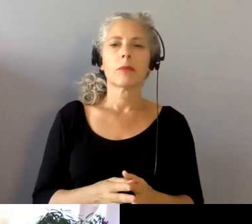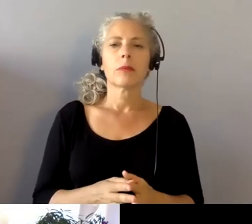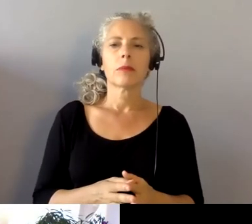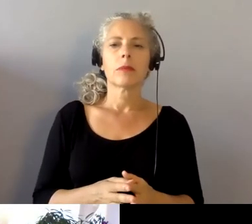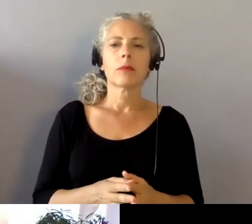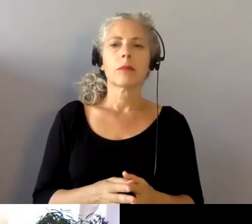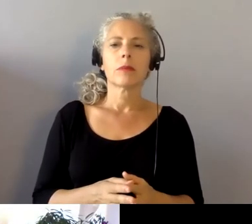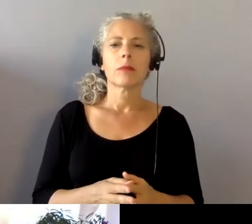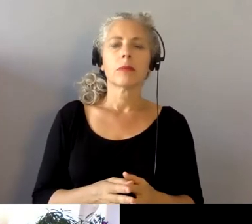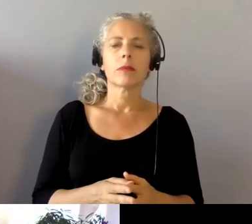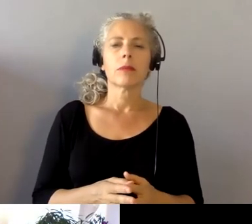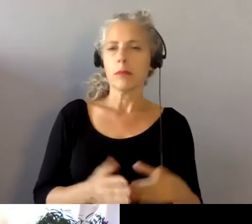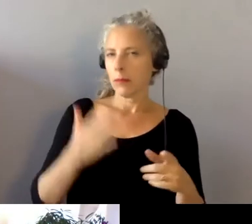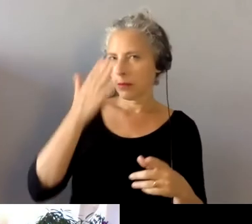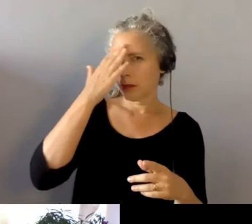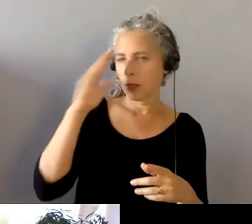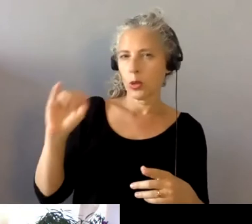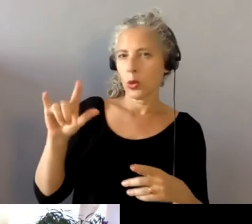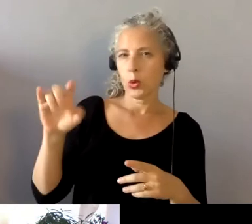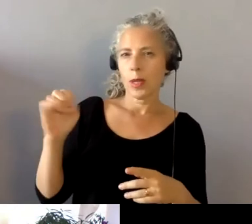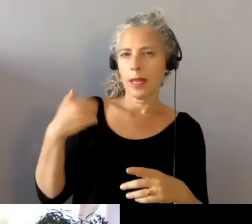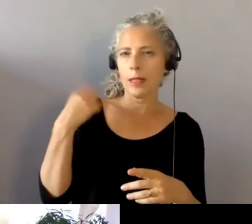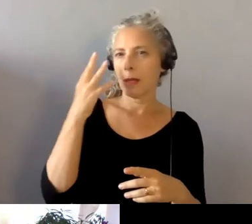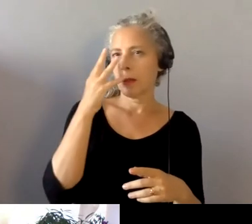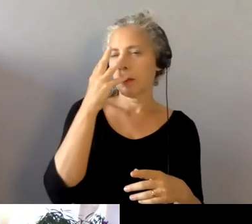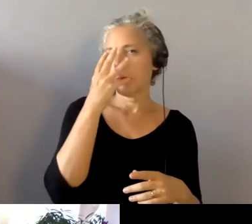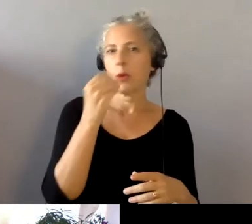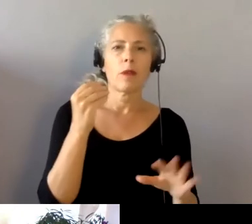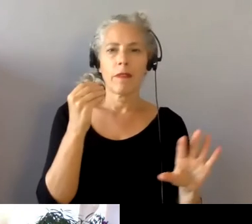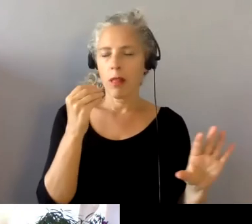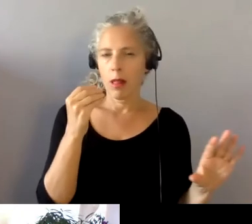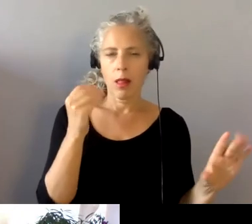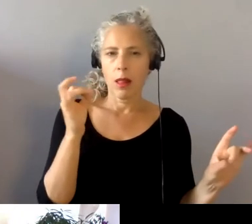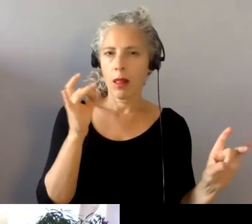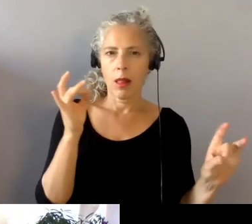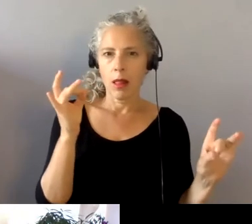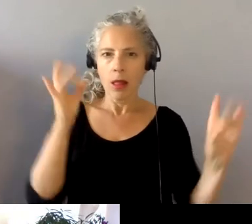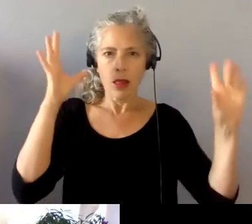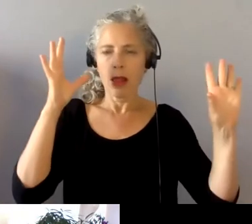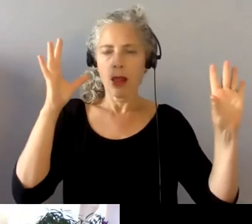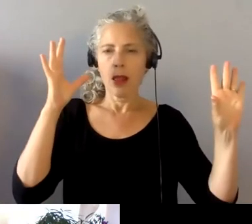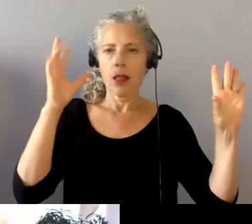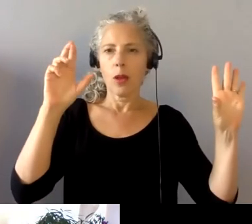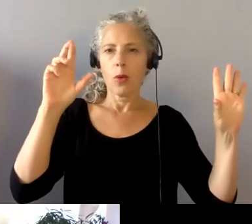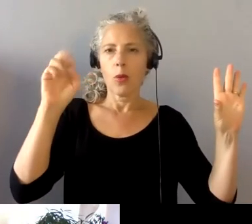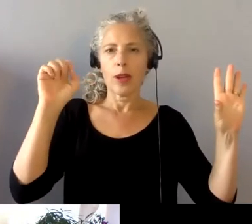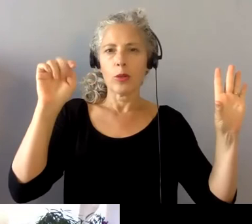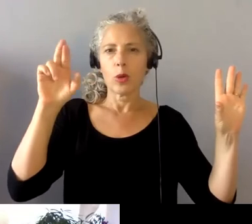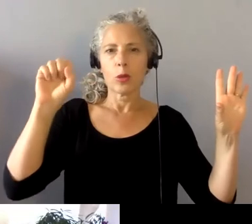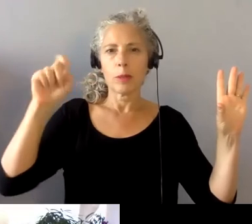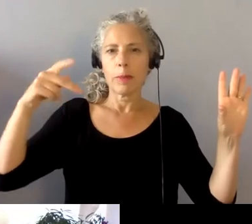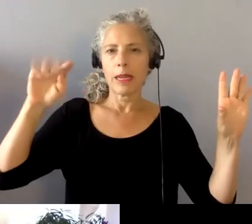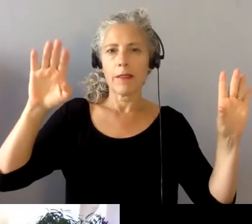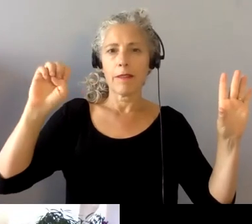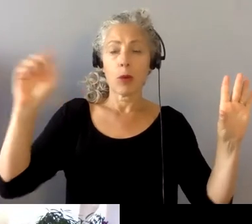know, Julie has a beautiful and head-spinning, stupendous retrospective currently on view at